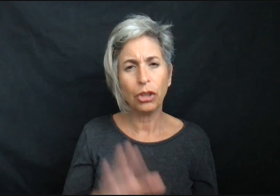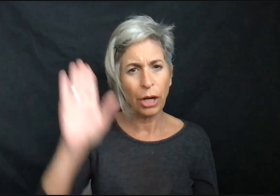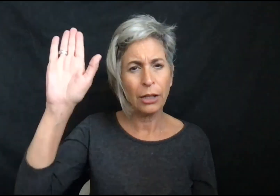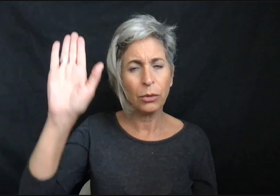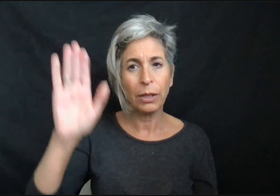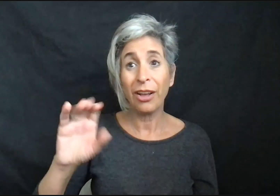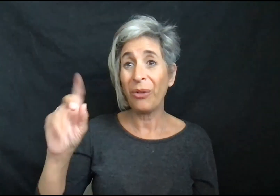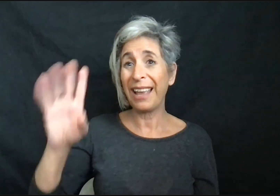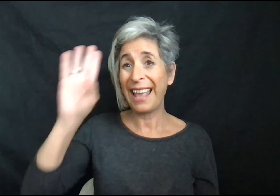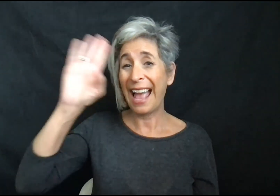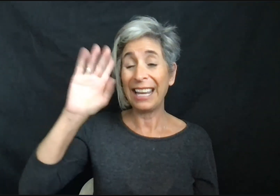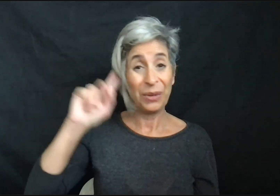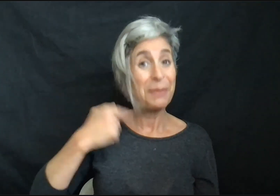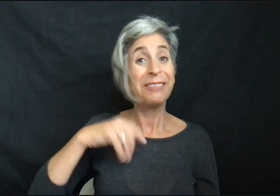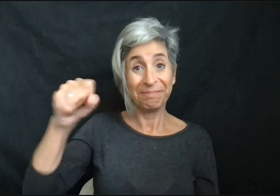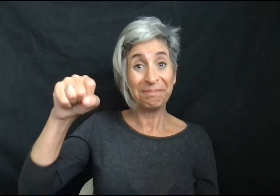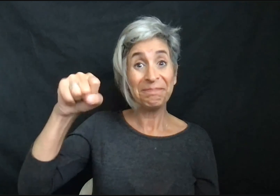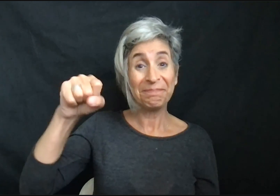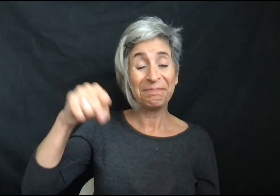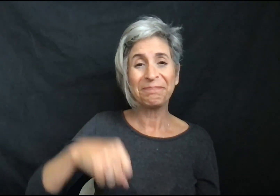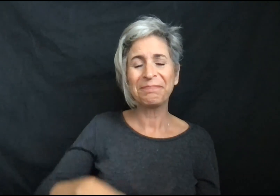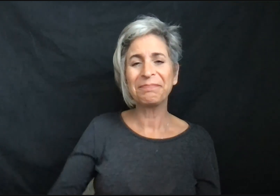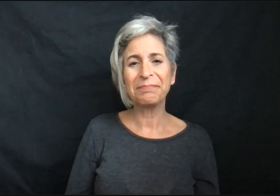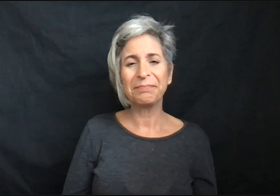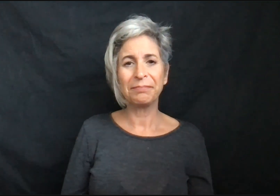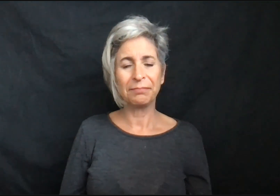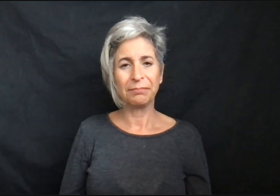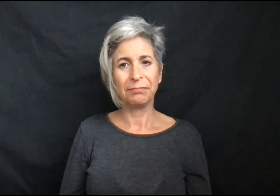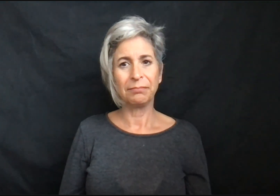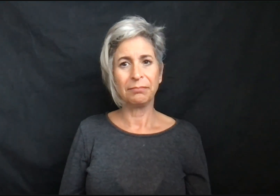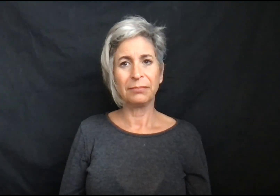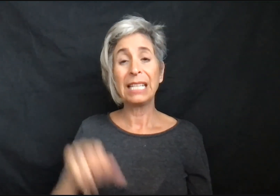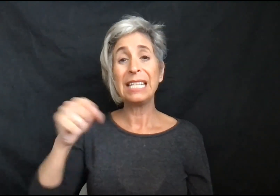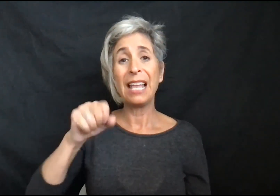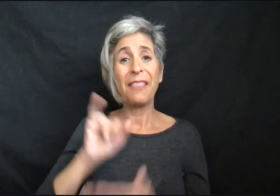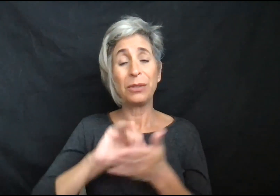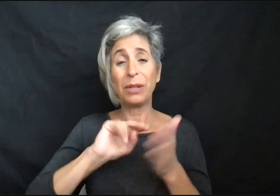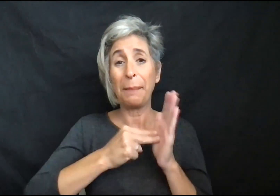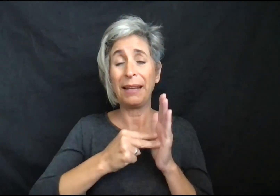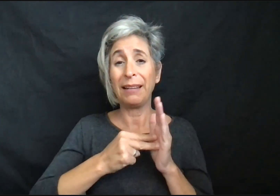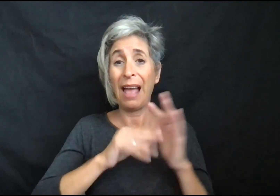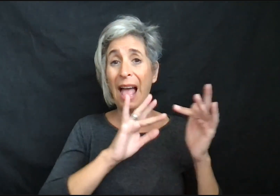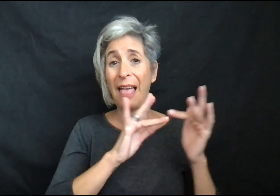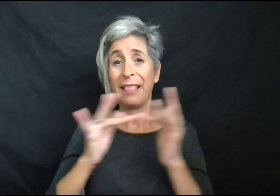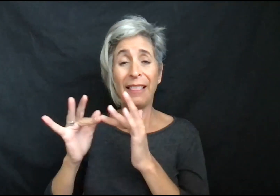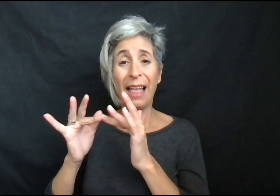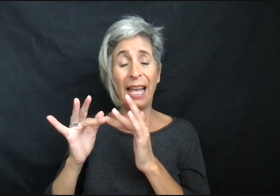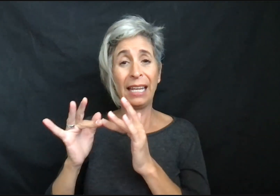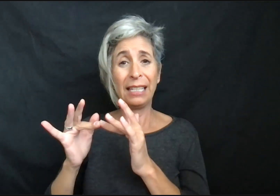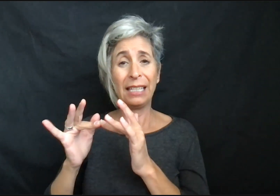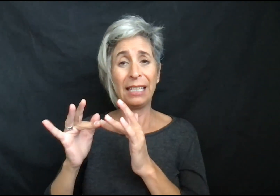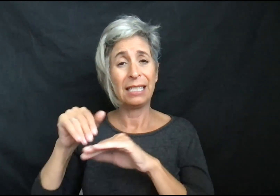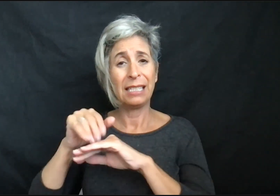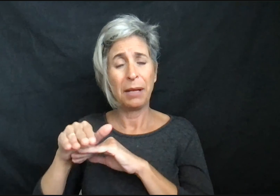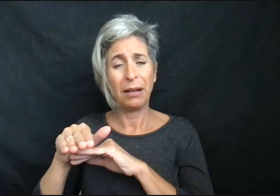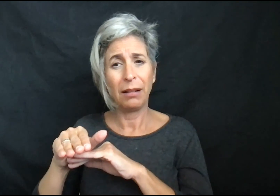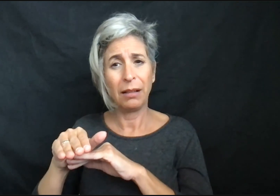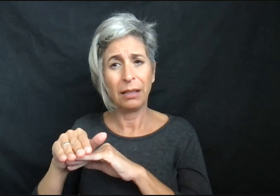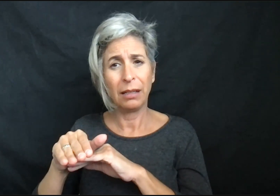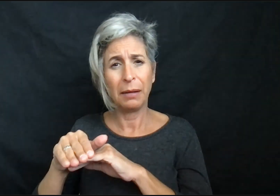Okay, I'm in. Can you hear me? Yes. Yes, that's what I meant on the online submittal. I don't know if you're seeing my